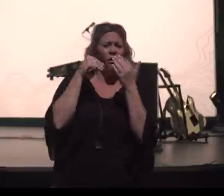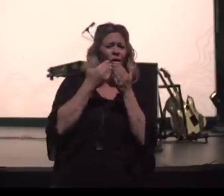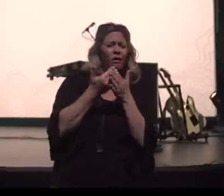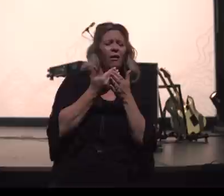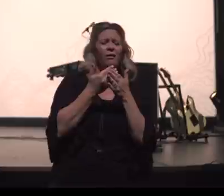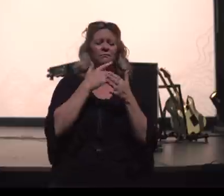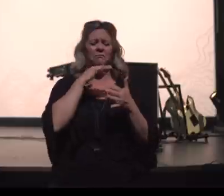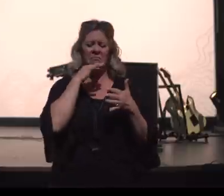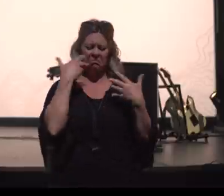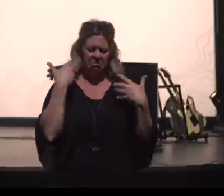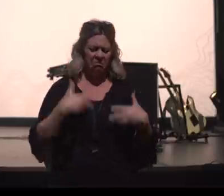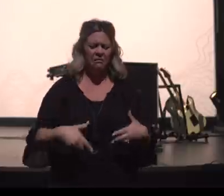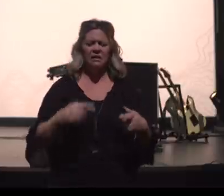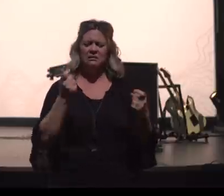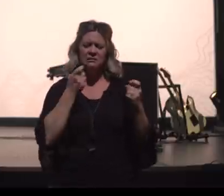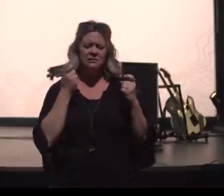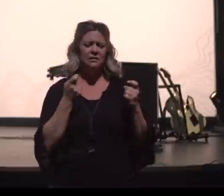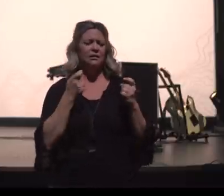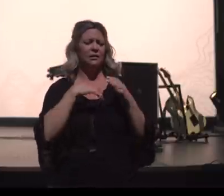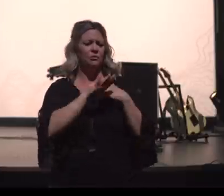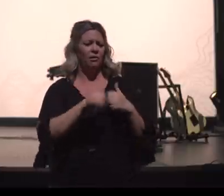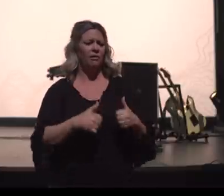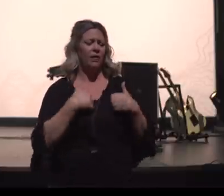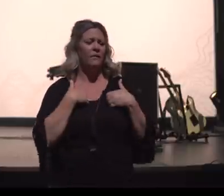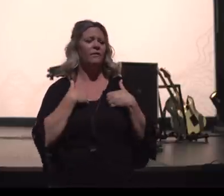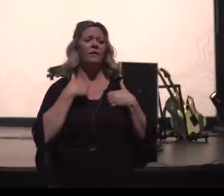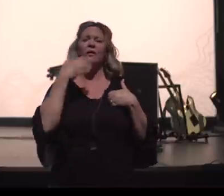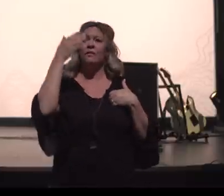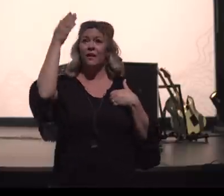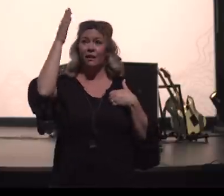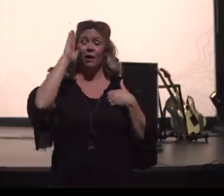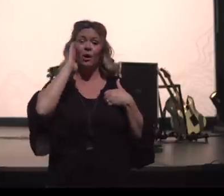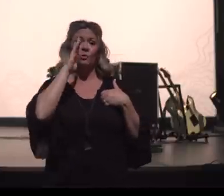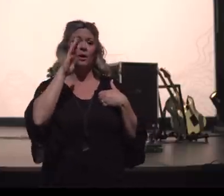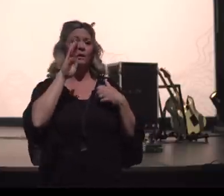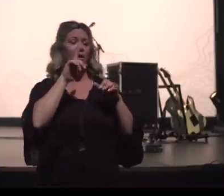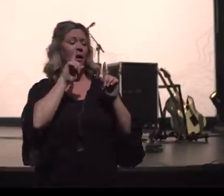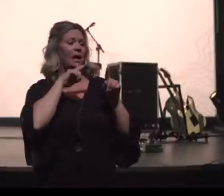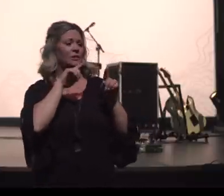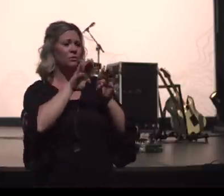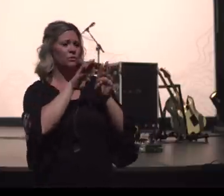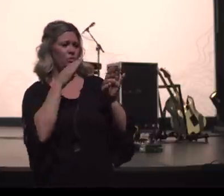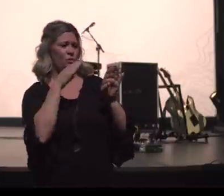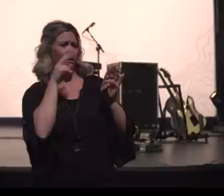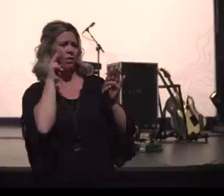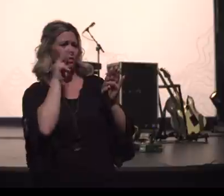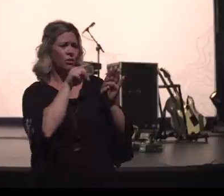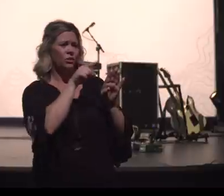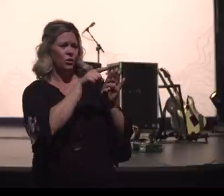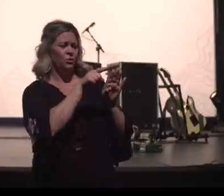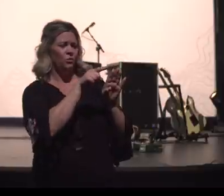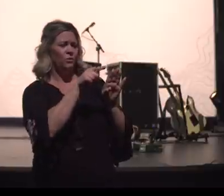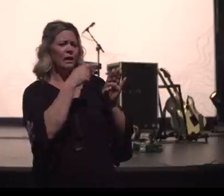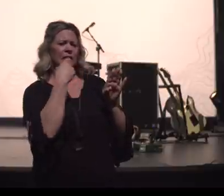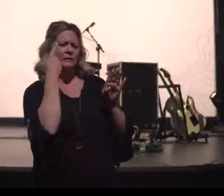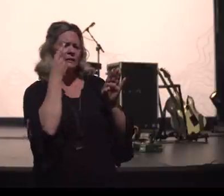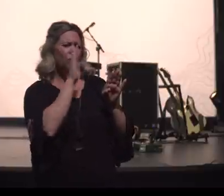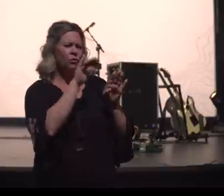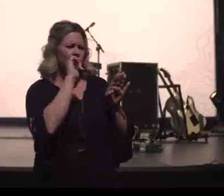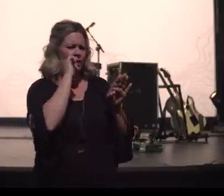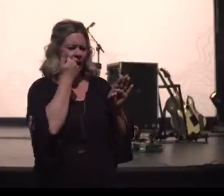you've made in your life and you ask to come in, that God would answer the door and look at you and look at all the